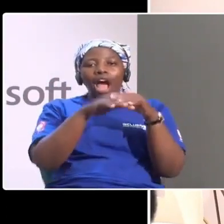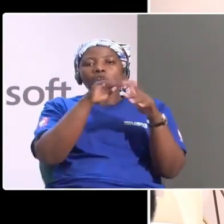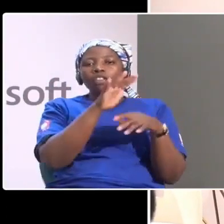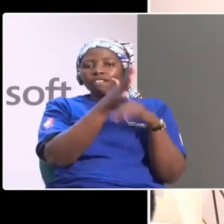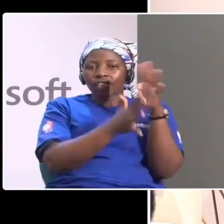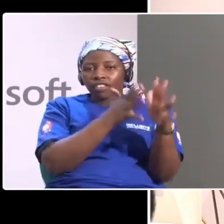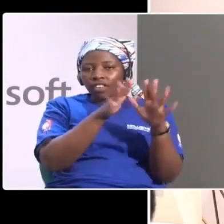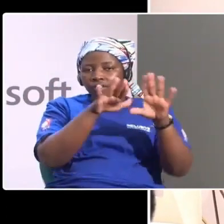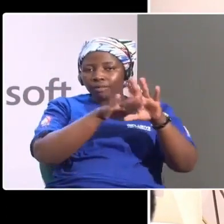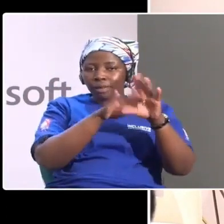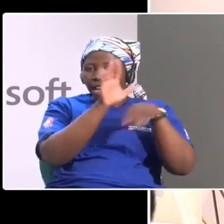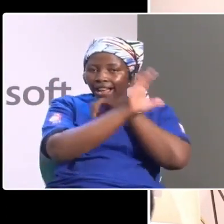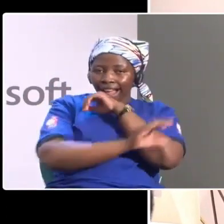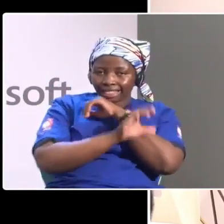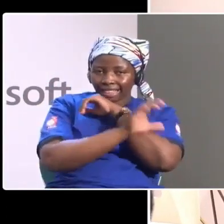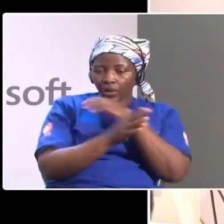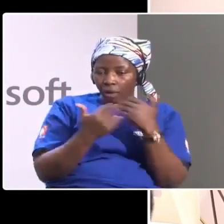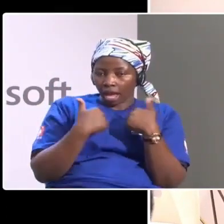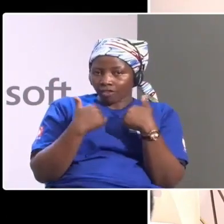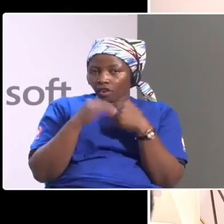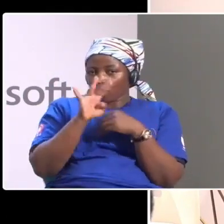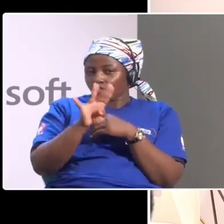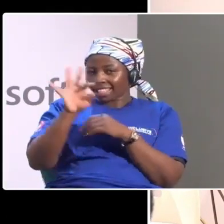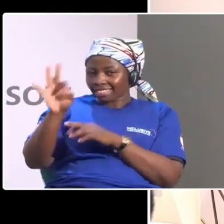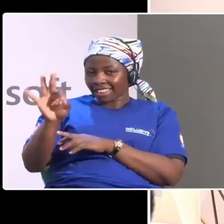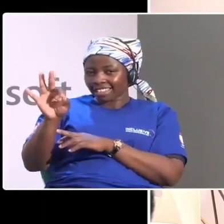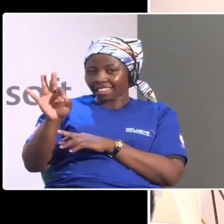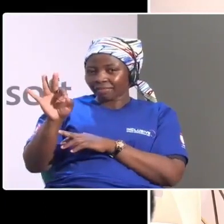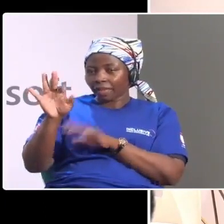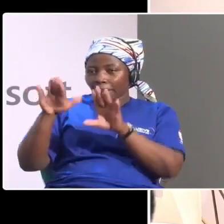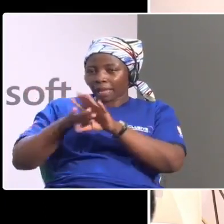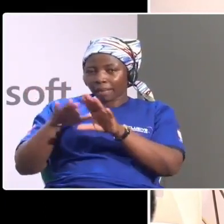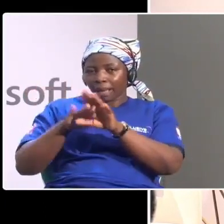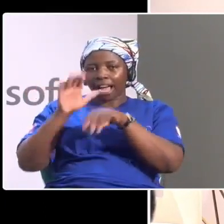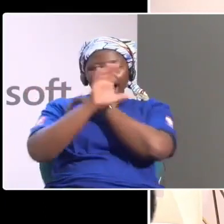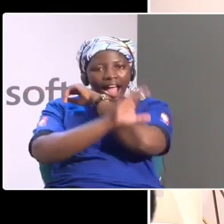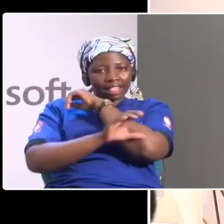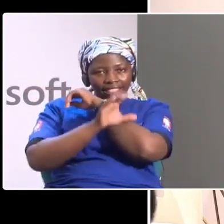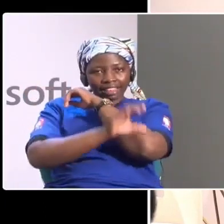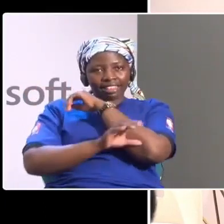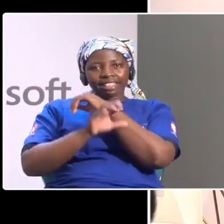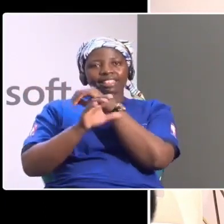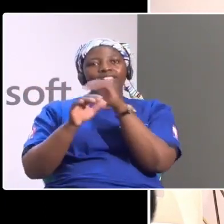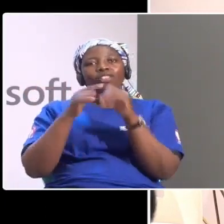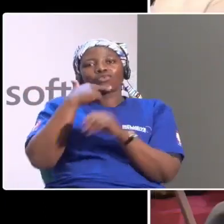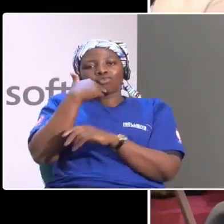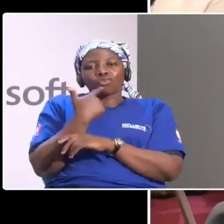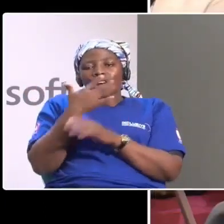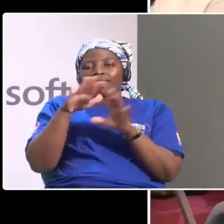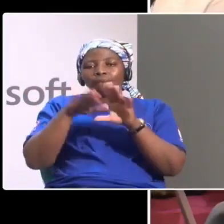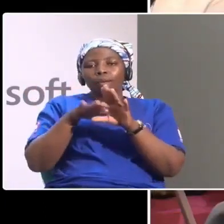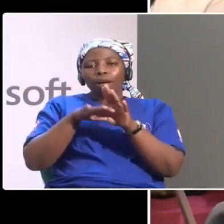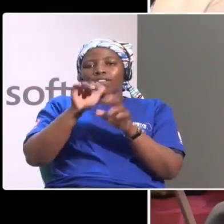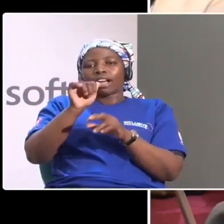55 member countries, we have 43 member states as members of